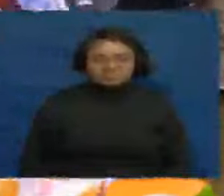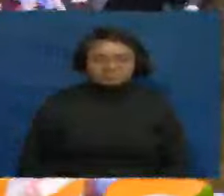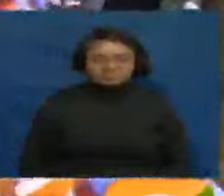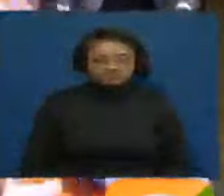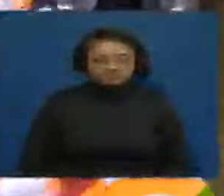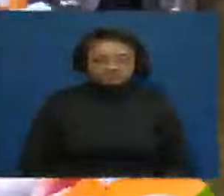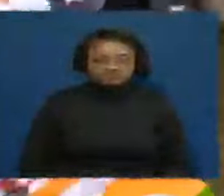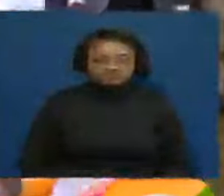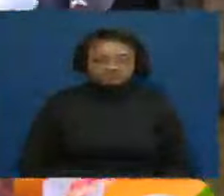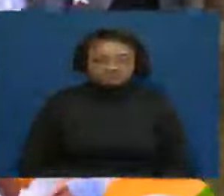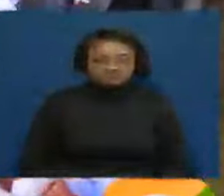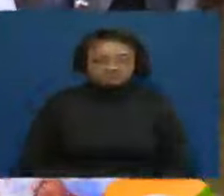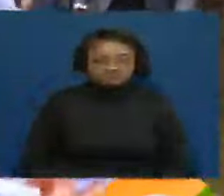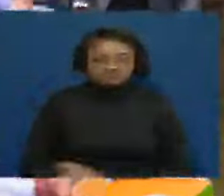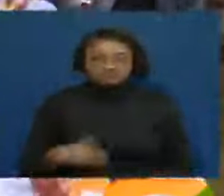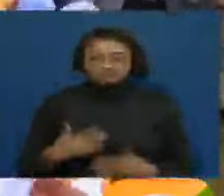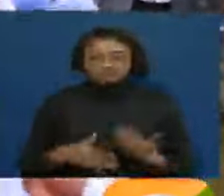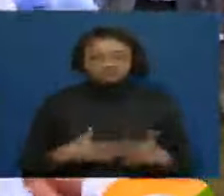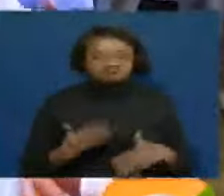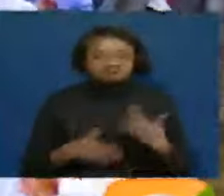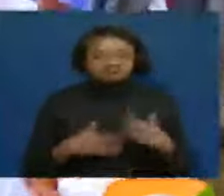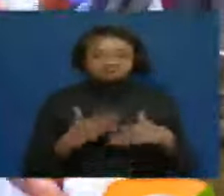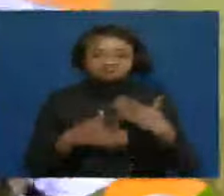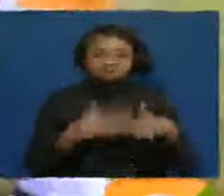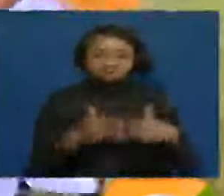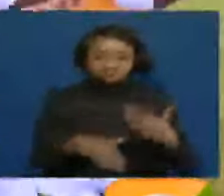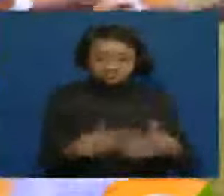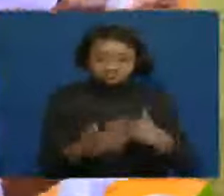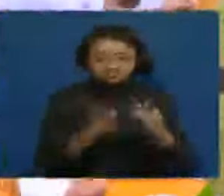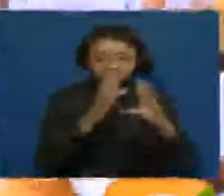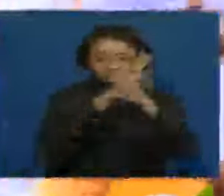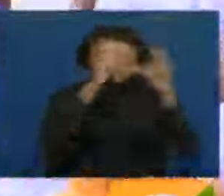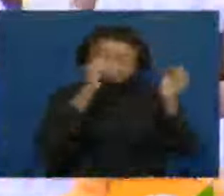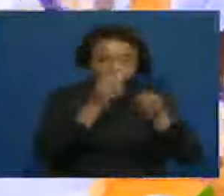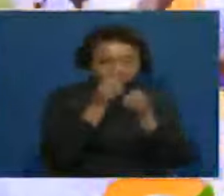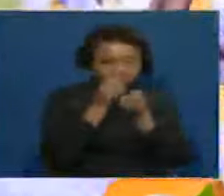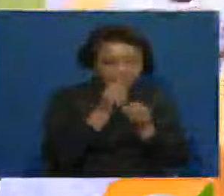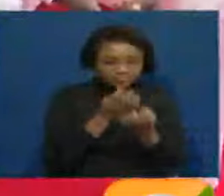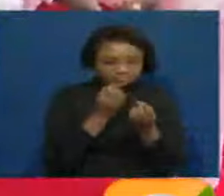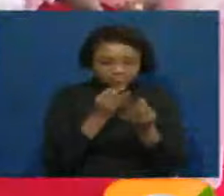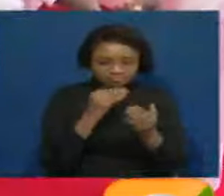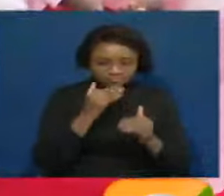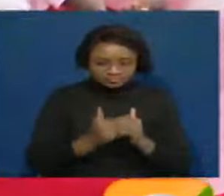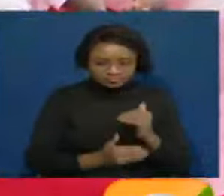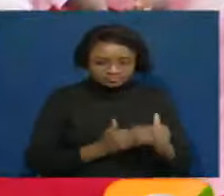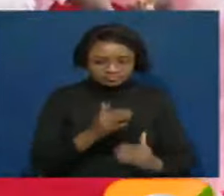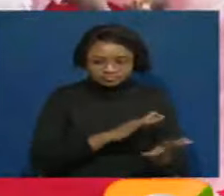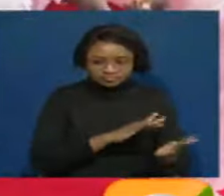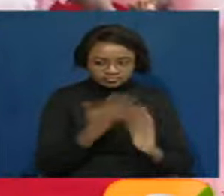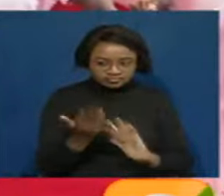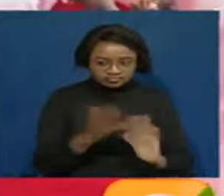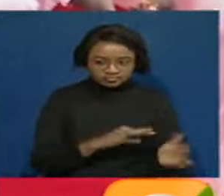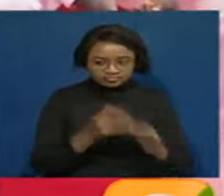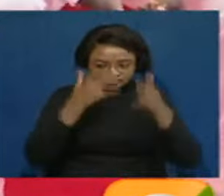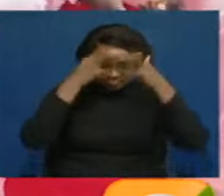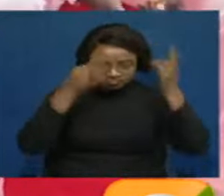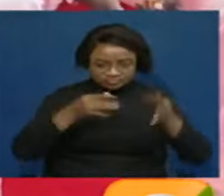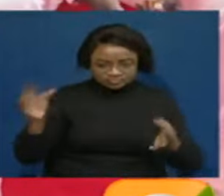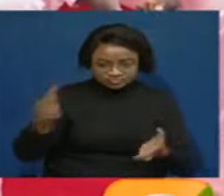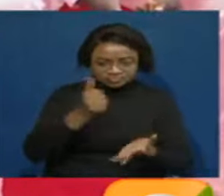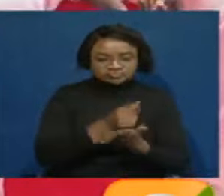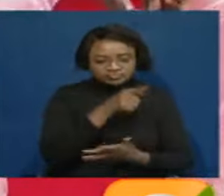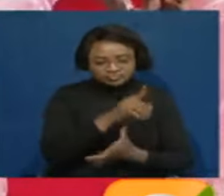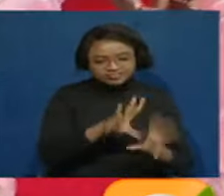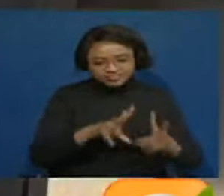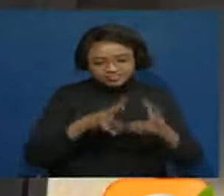In the months after coming to office, the president giving an inside account of the process that birthed his running mate, making an admission of